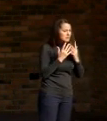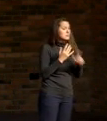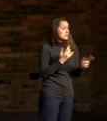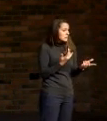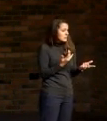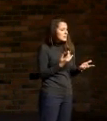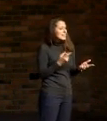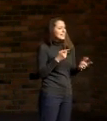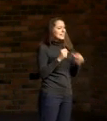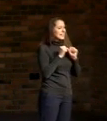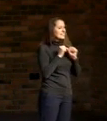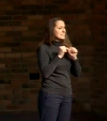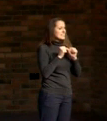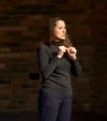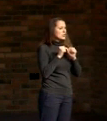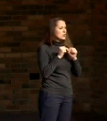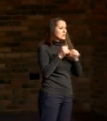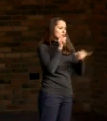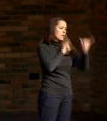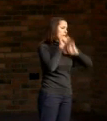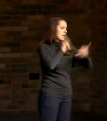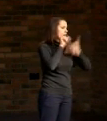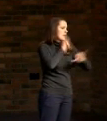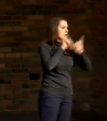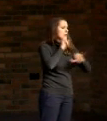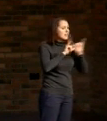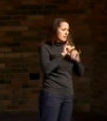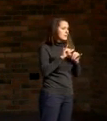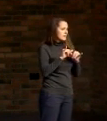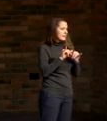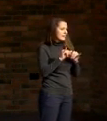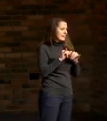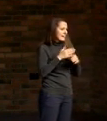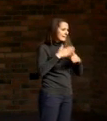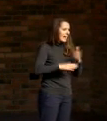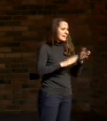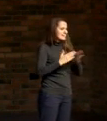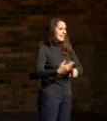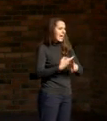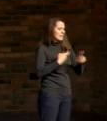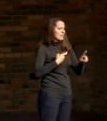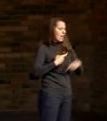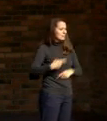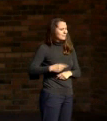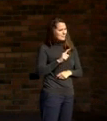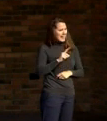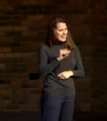he continued his binge of drinking and ultimately died from the cirrhosis of the